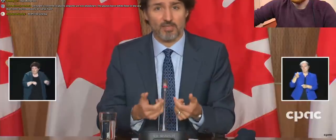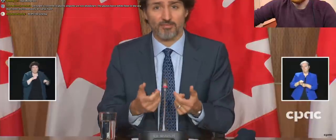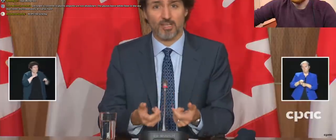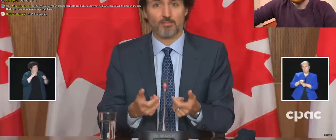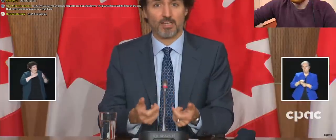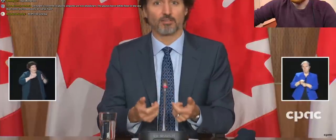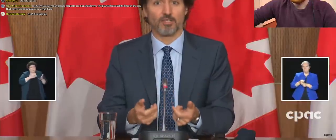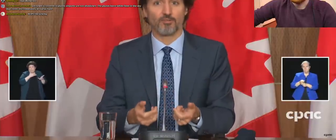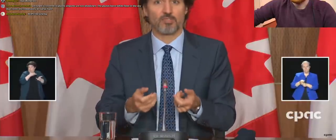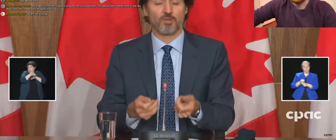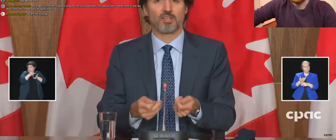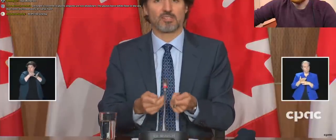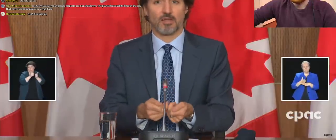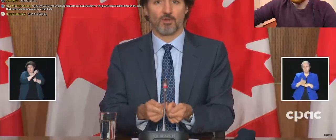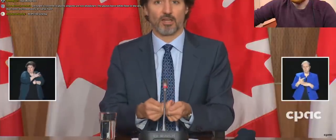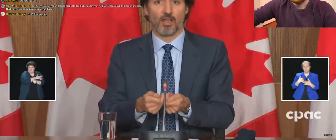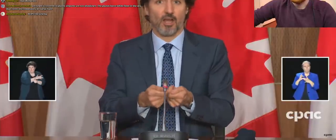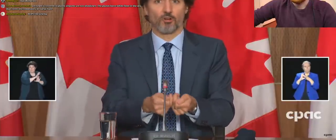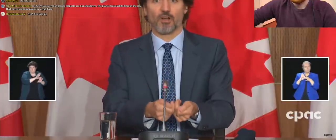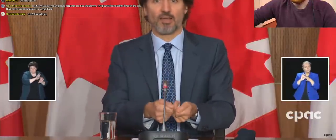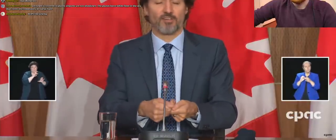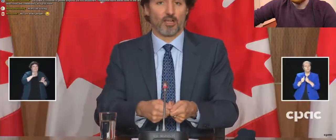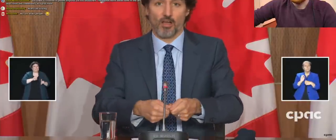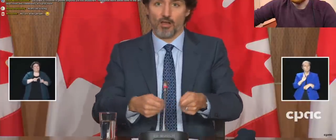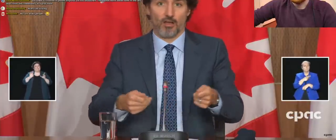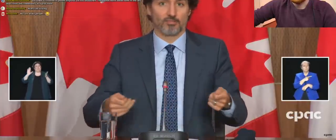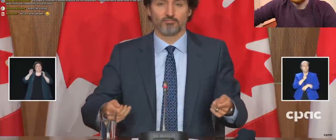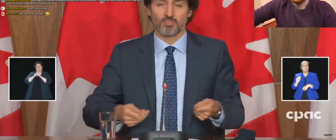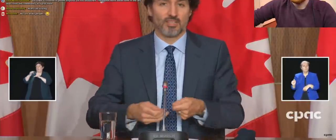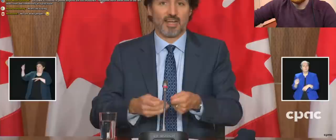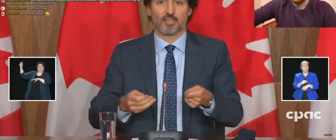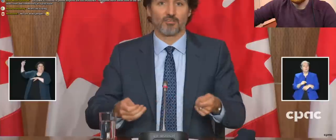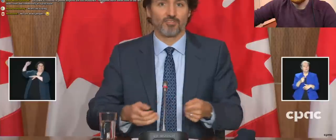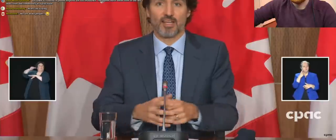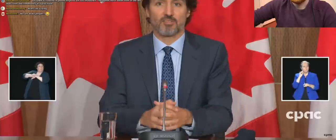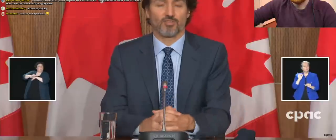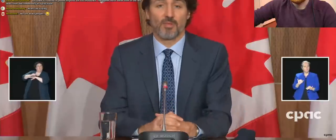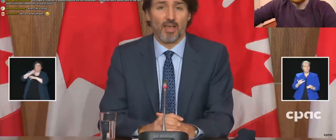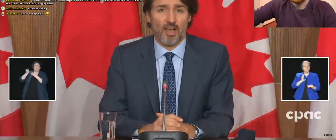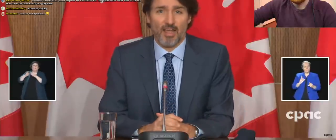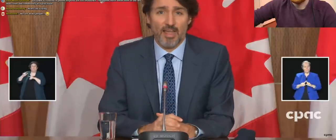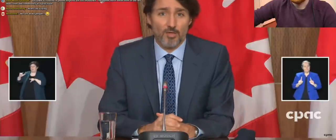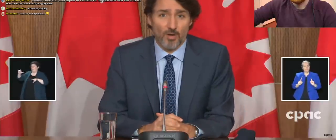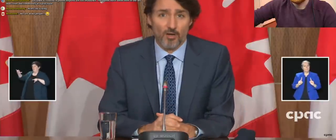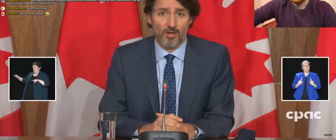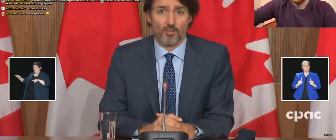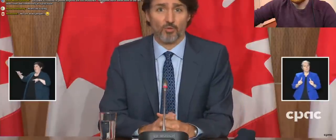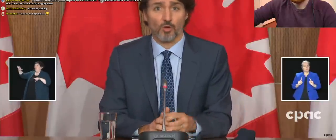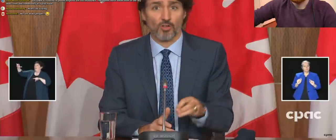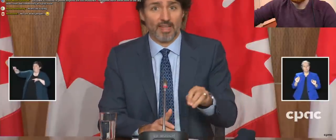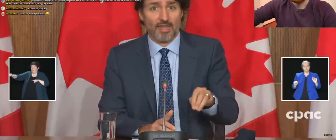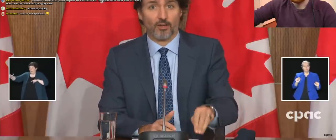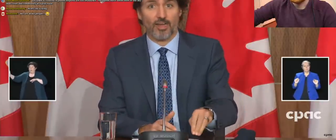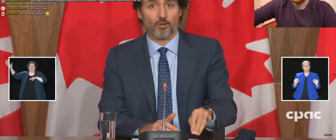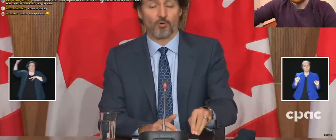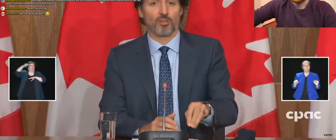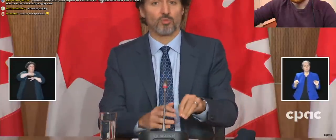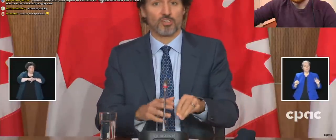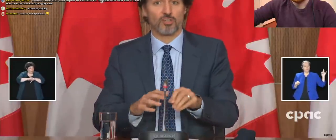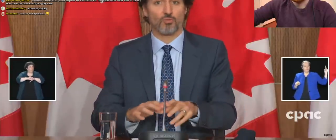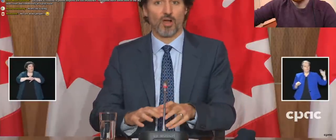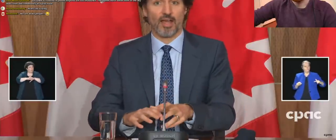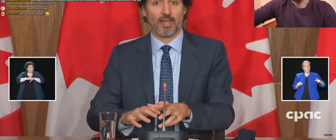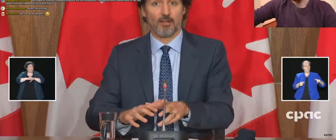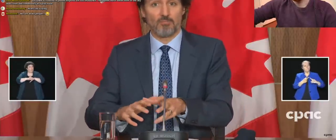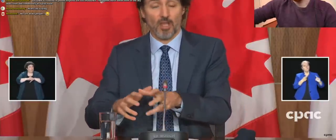But there is a fundamental difference between someone arriving on connecting flights from anywhere around the world at our airports,